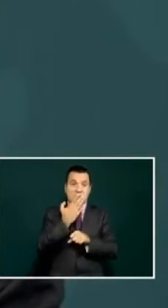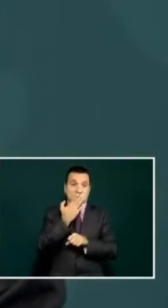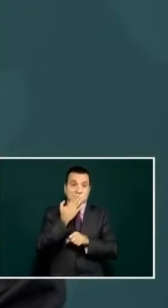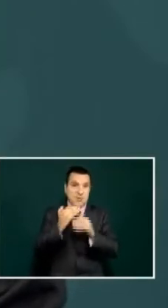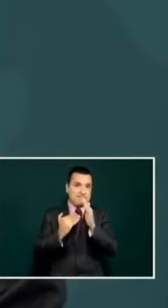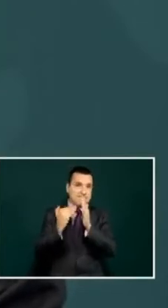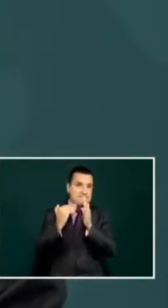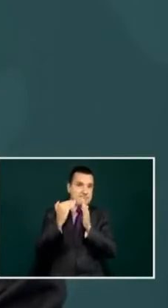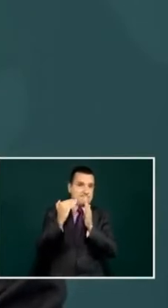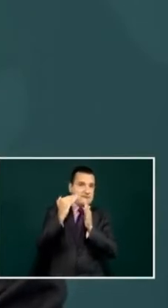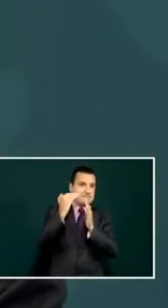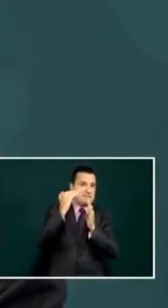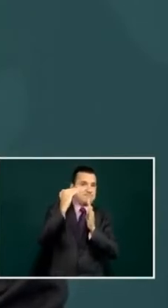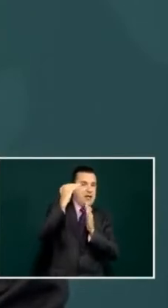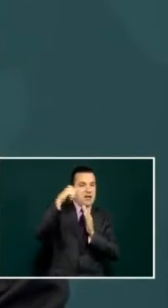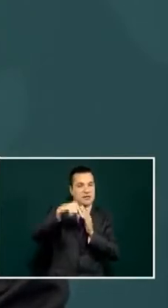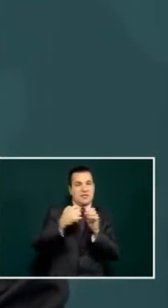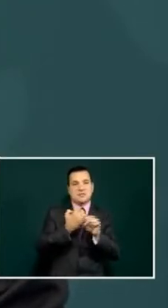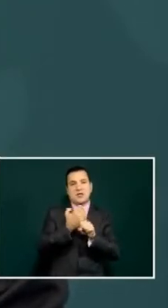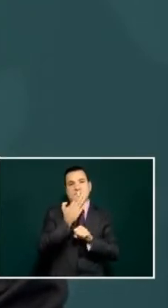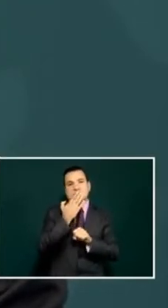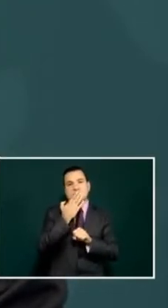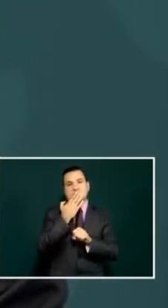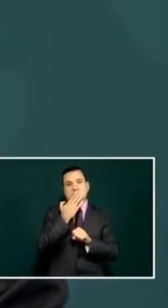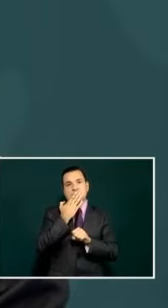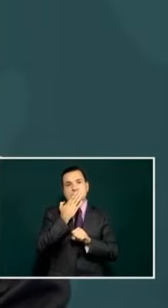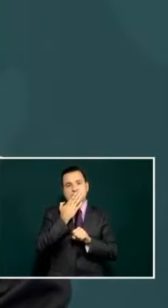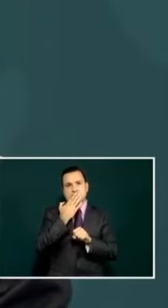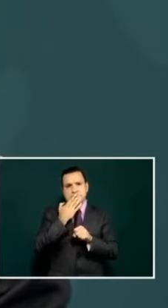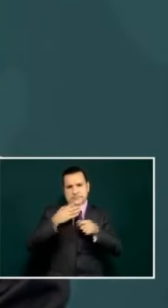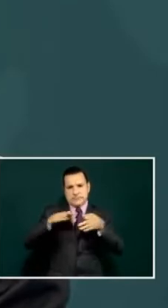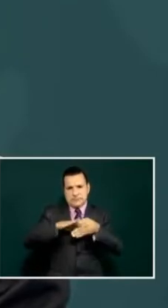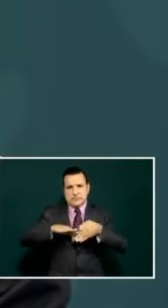Senora it has grown